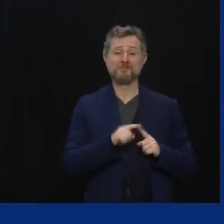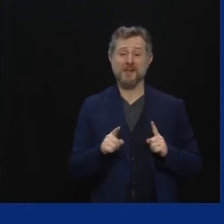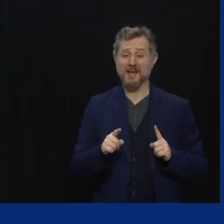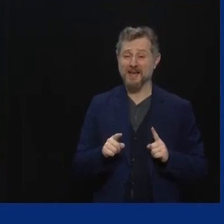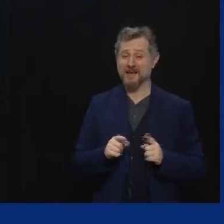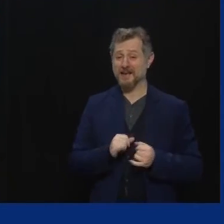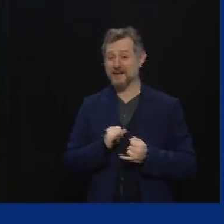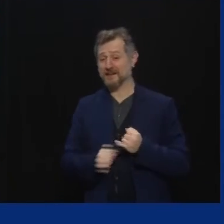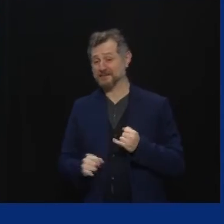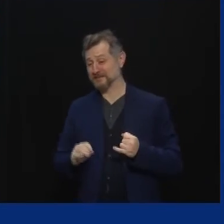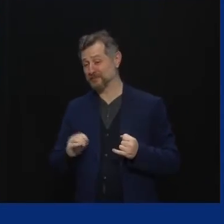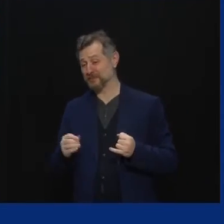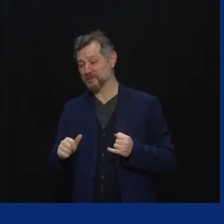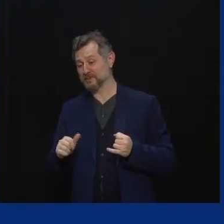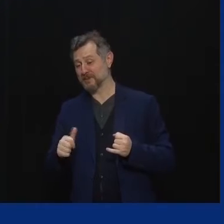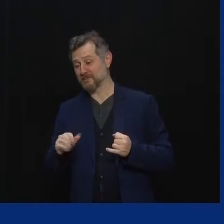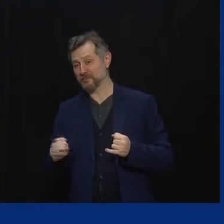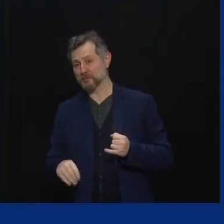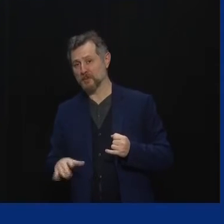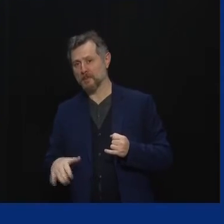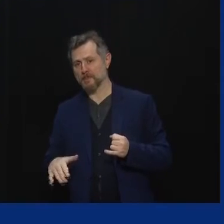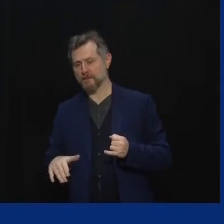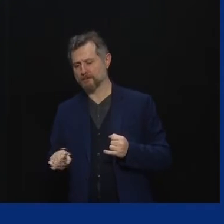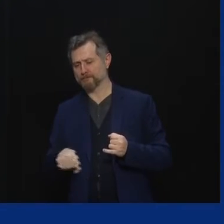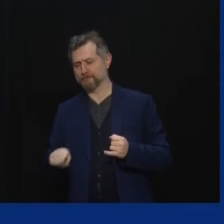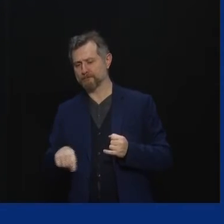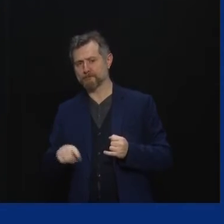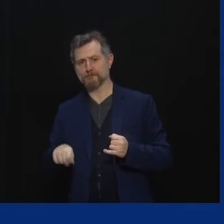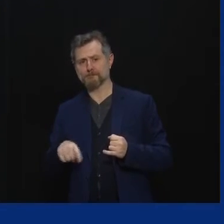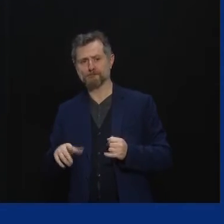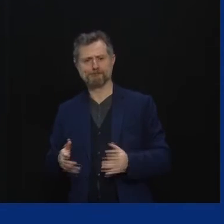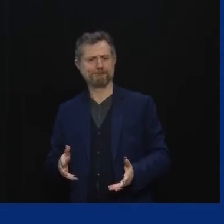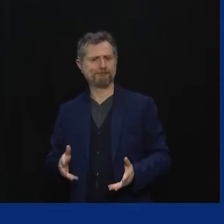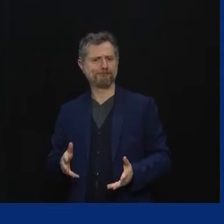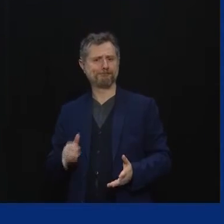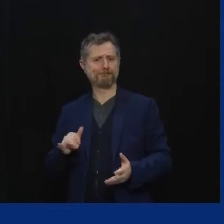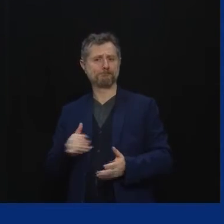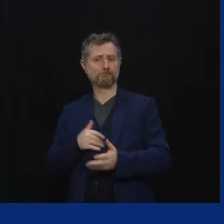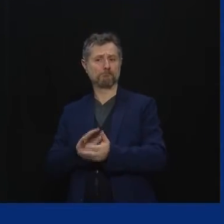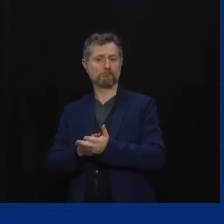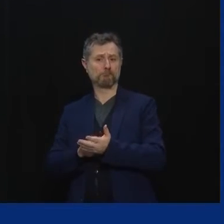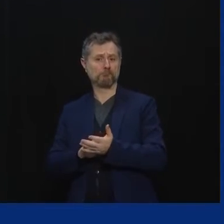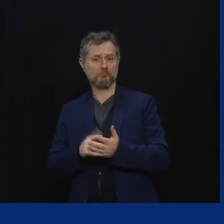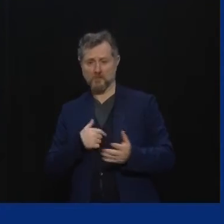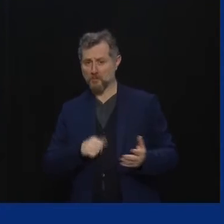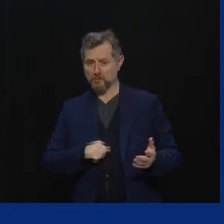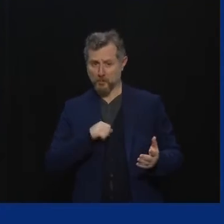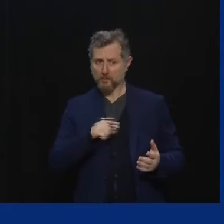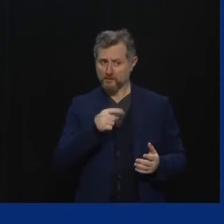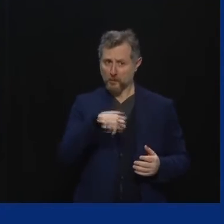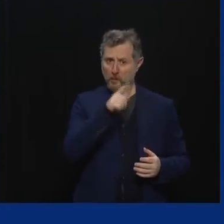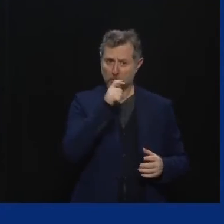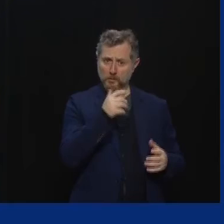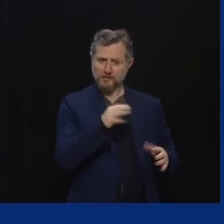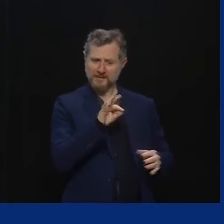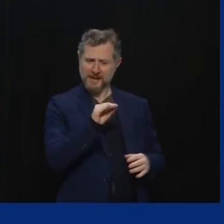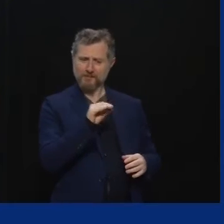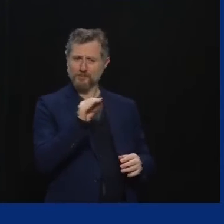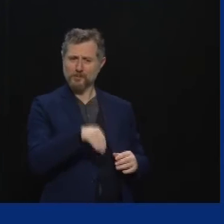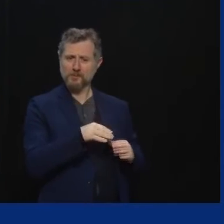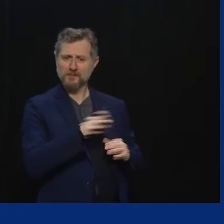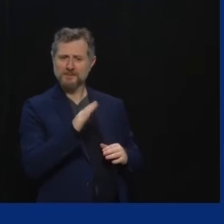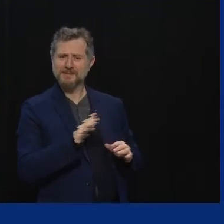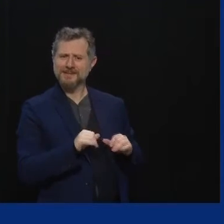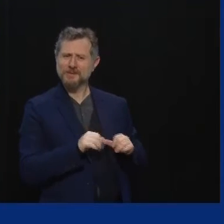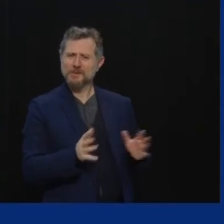and so we have to address the fact that that is a very good number. I'm proud of the New Yorkers who got vaccinated. We'll continue incentives. but also